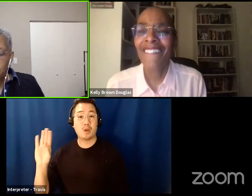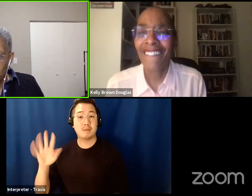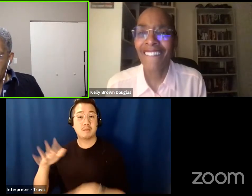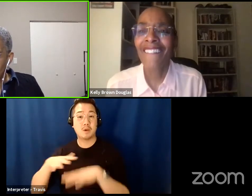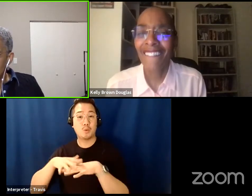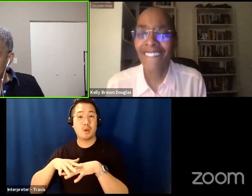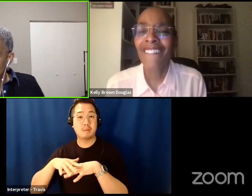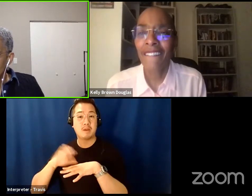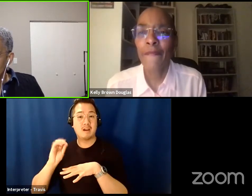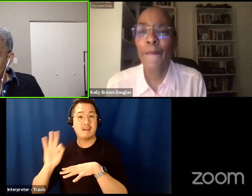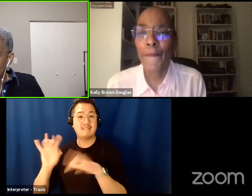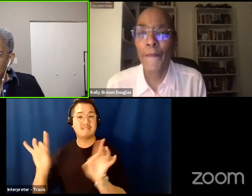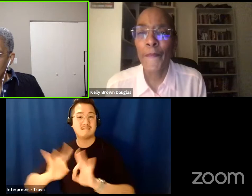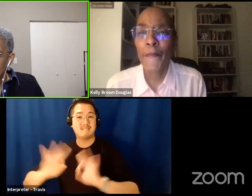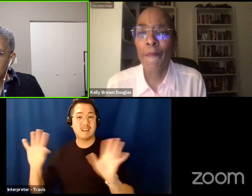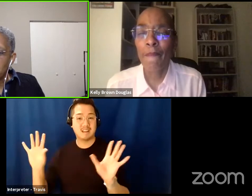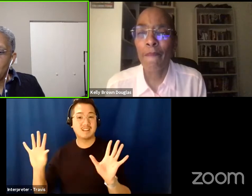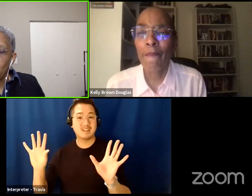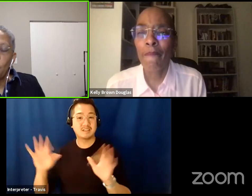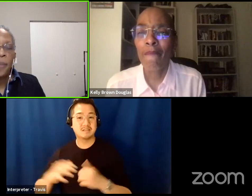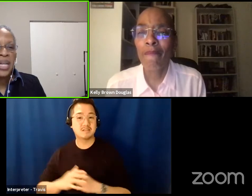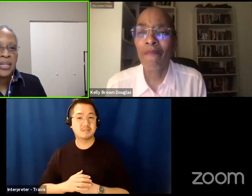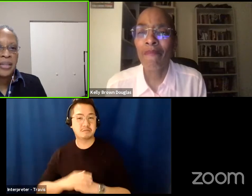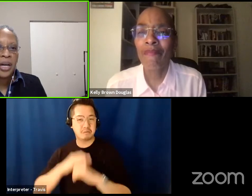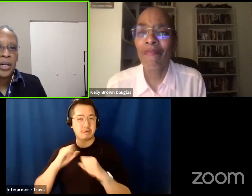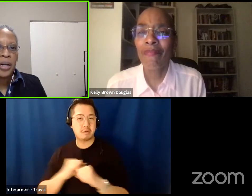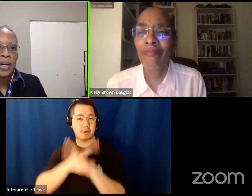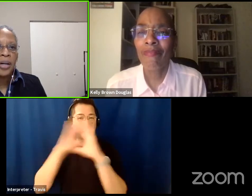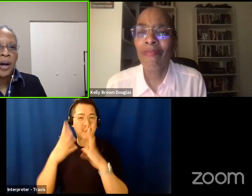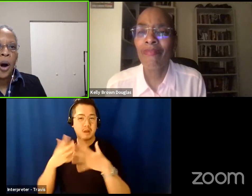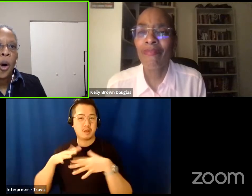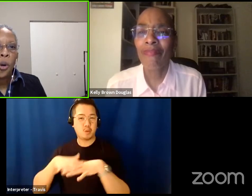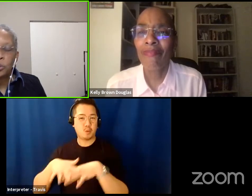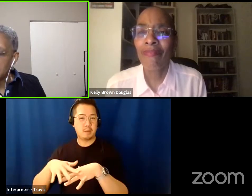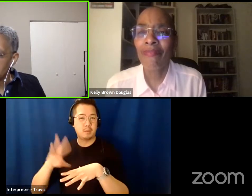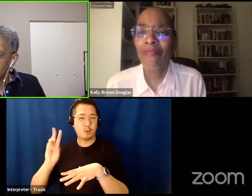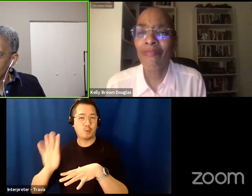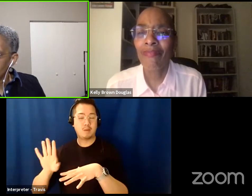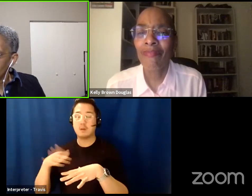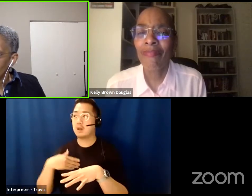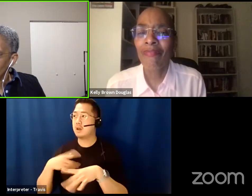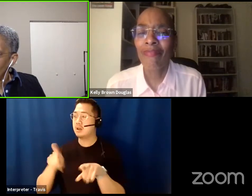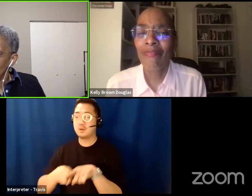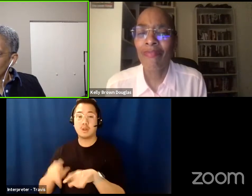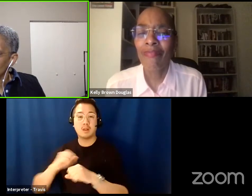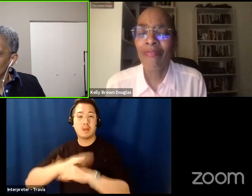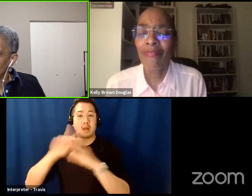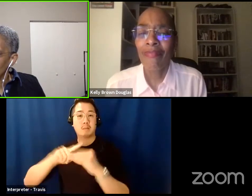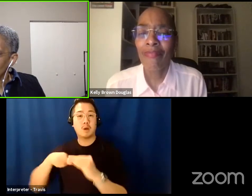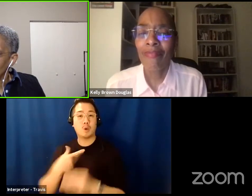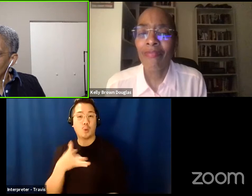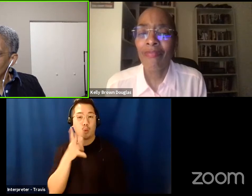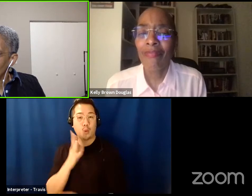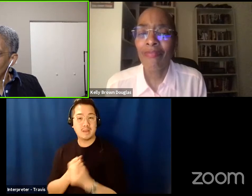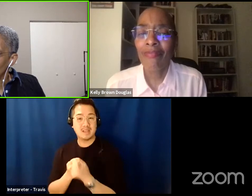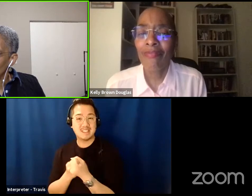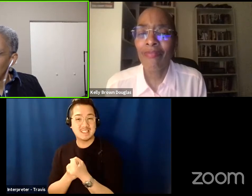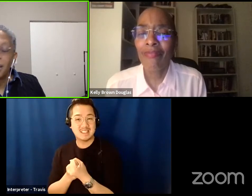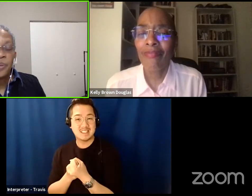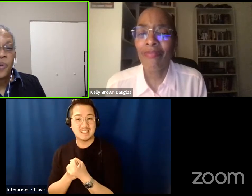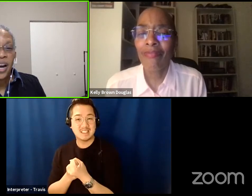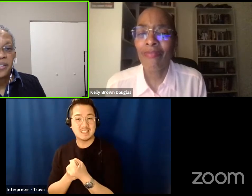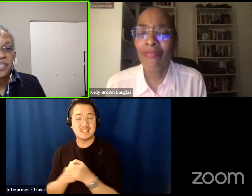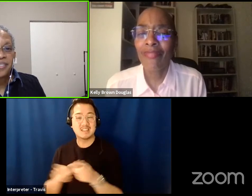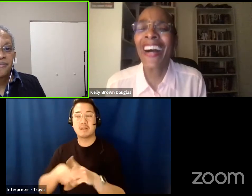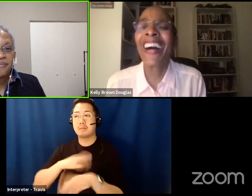think about the web, think about womanist. Wholeness. I want to bring in